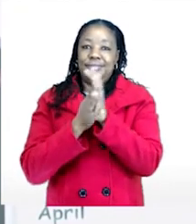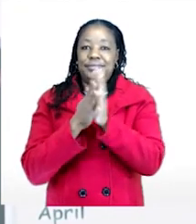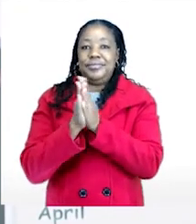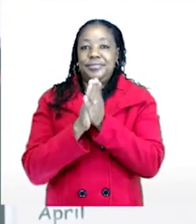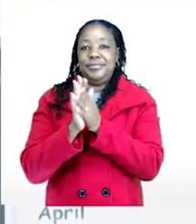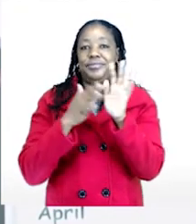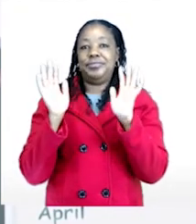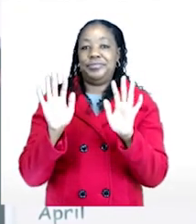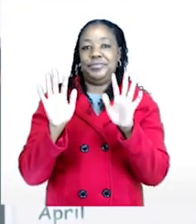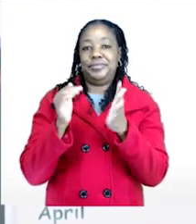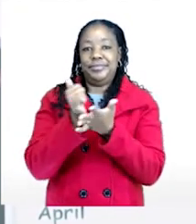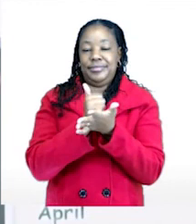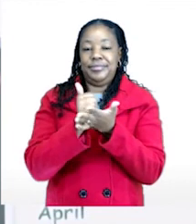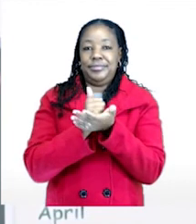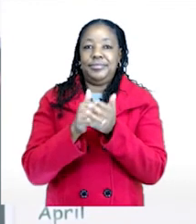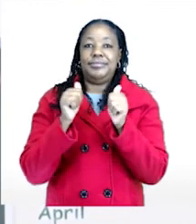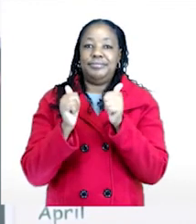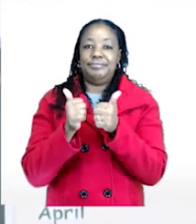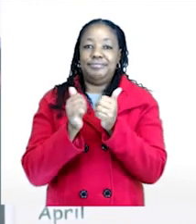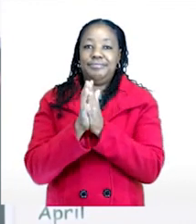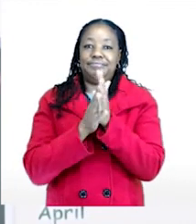and mine are clean. We have